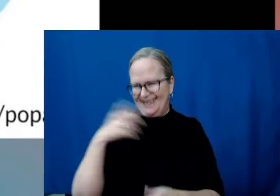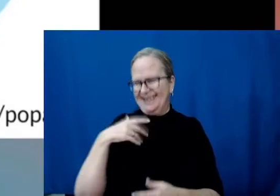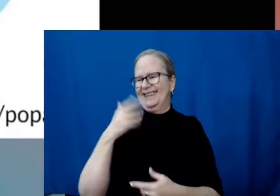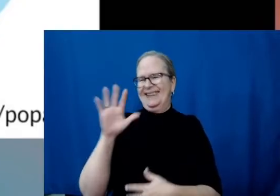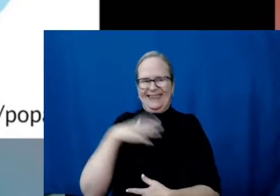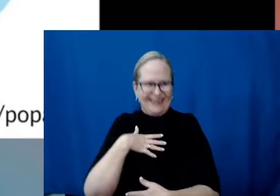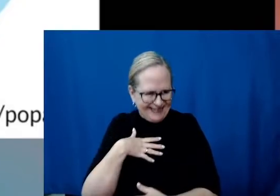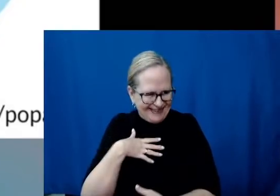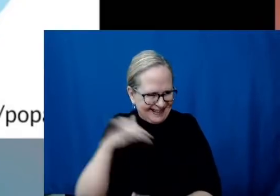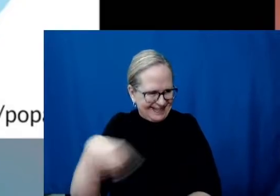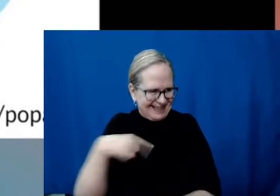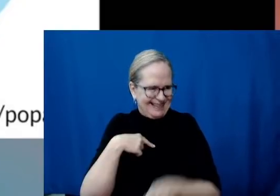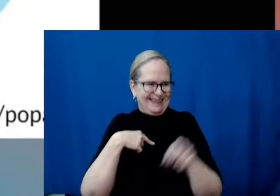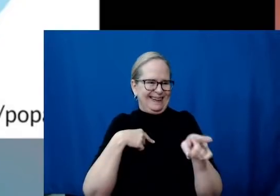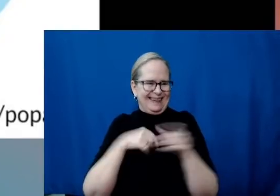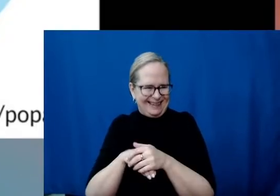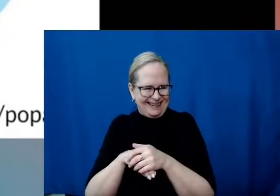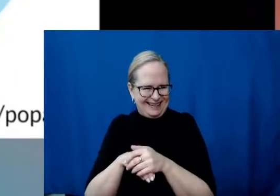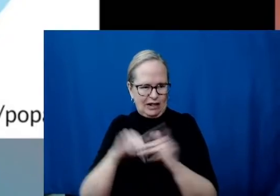too. Thanks, Jeff.